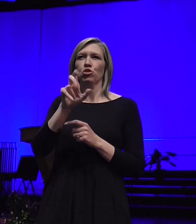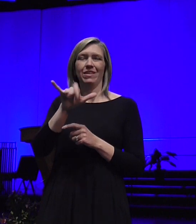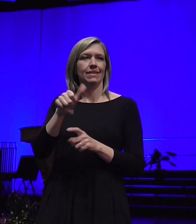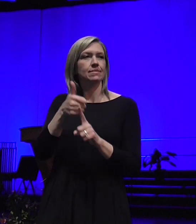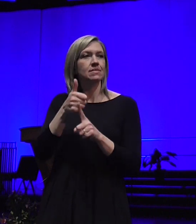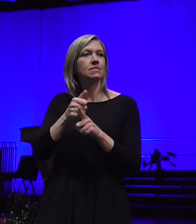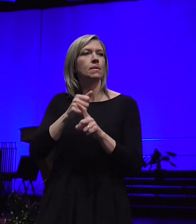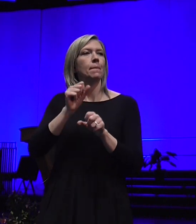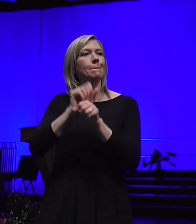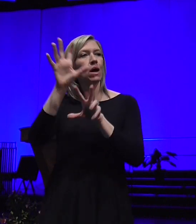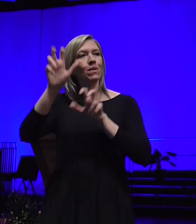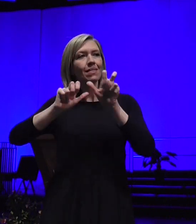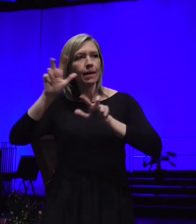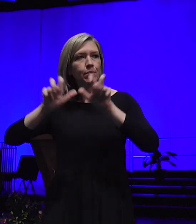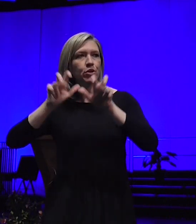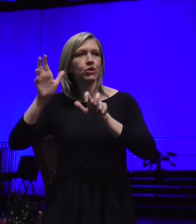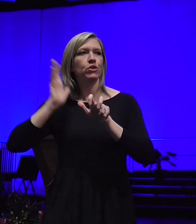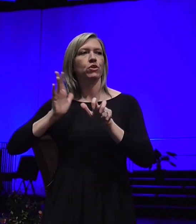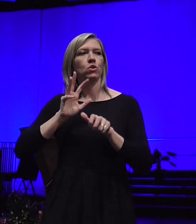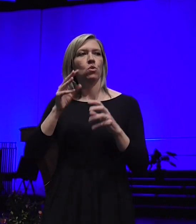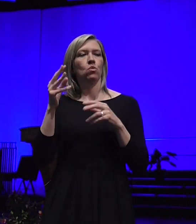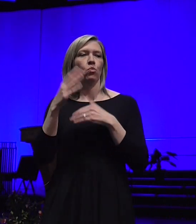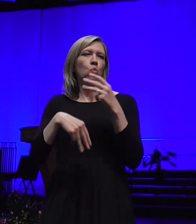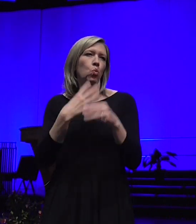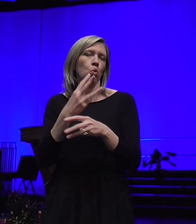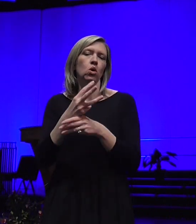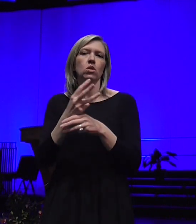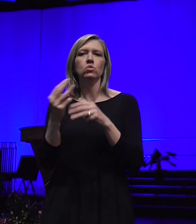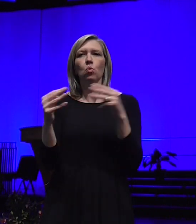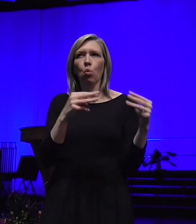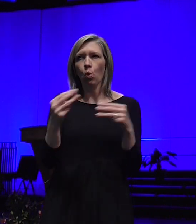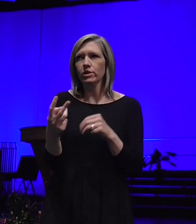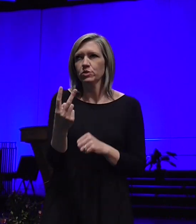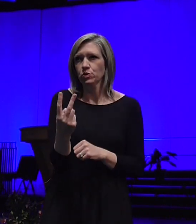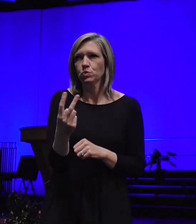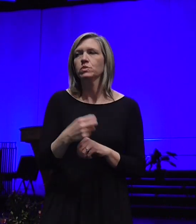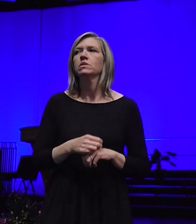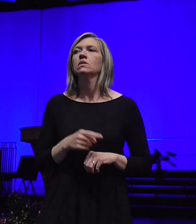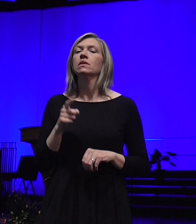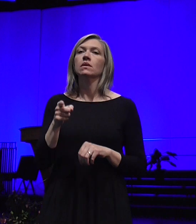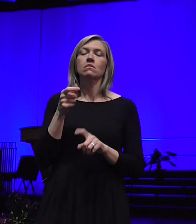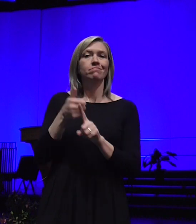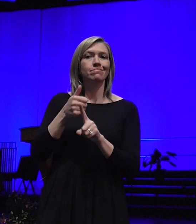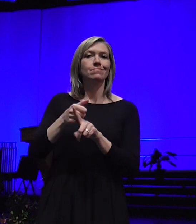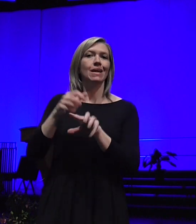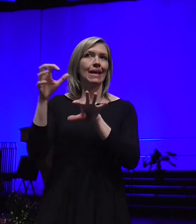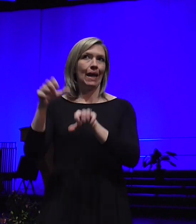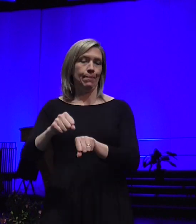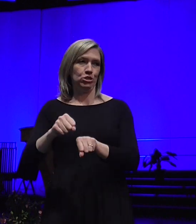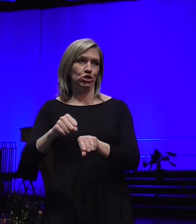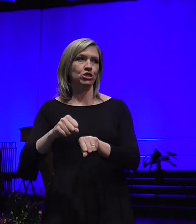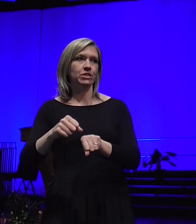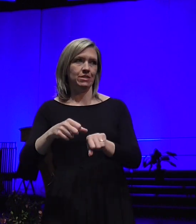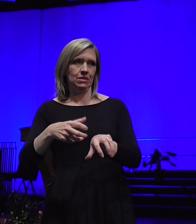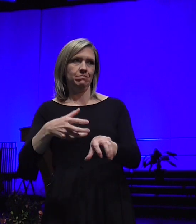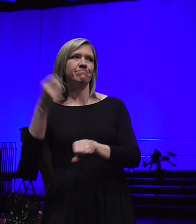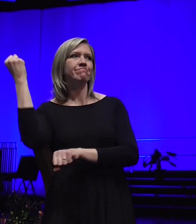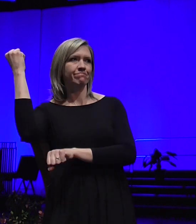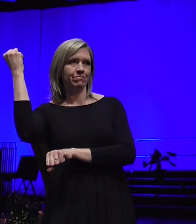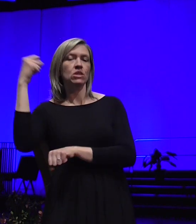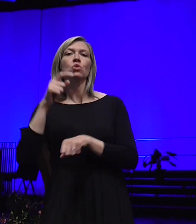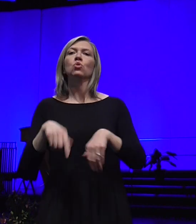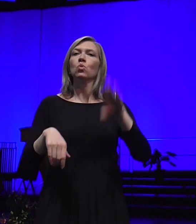climber during World War II and before World War II. And he got captured. He grew